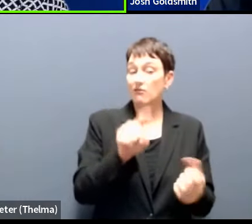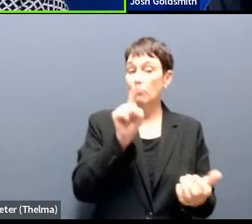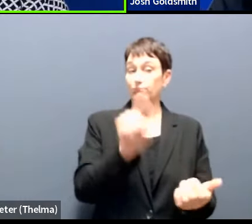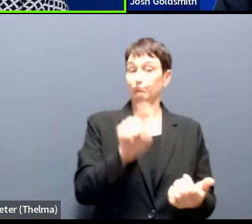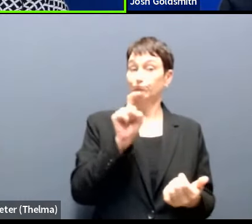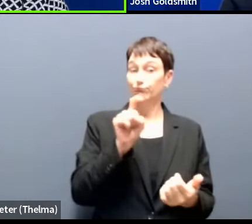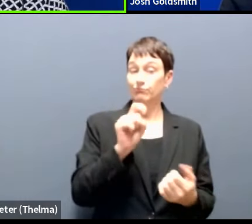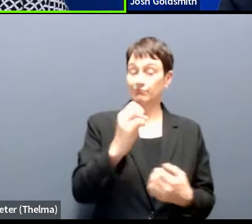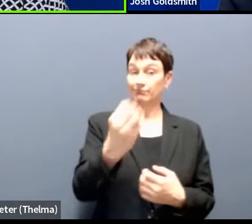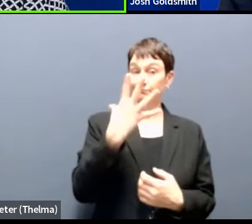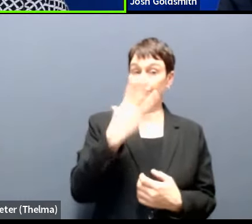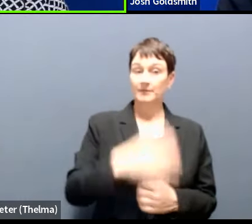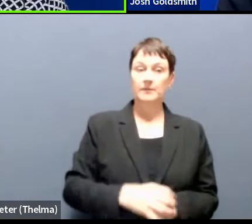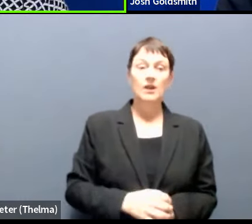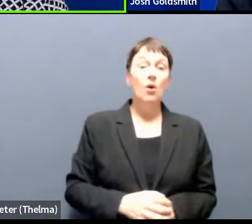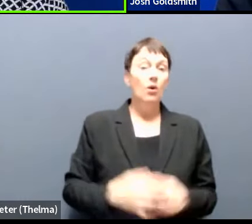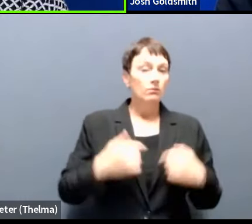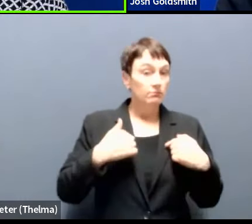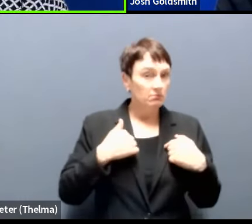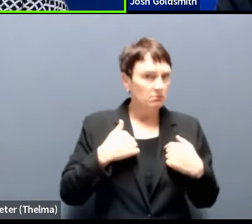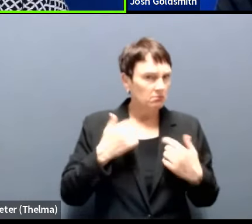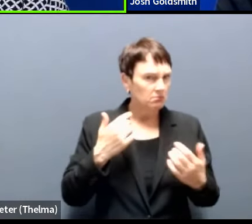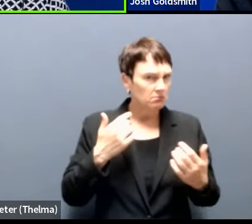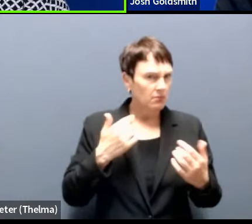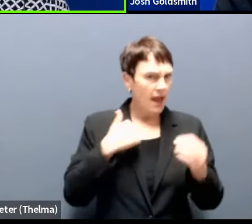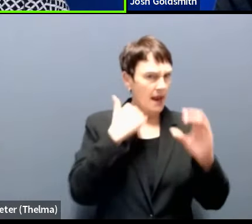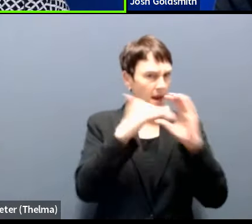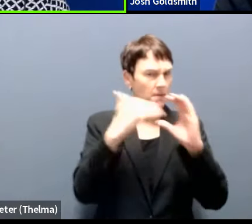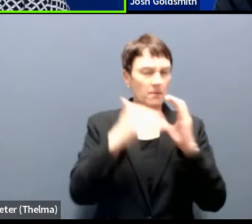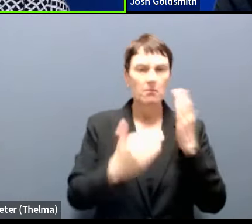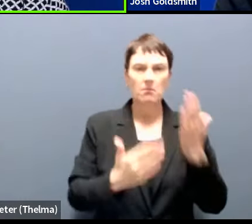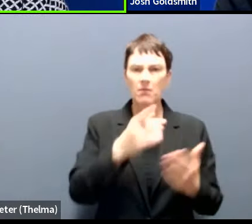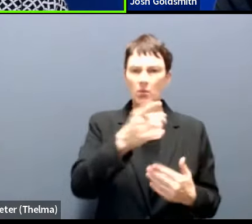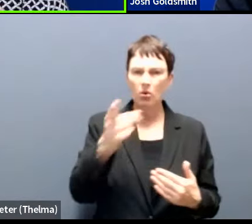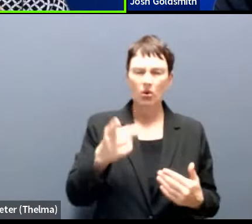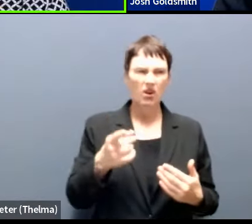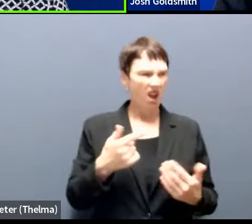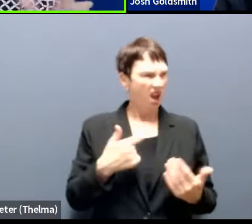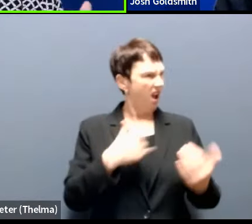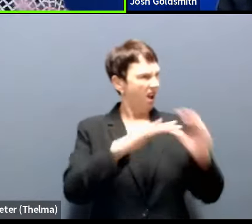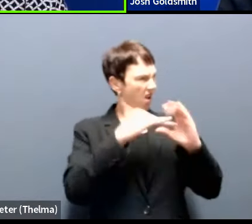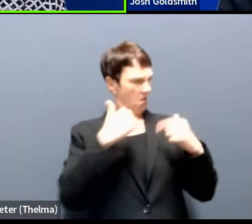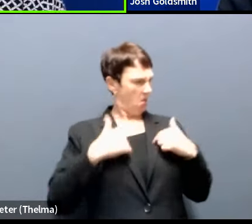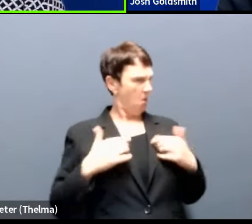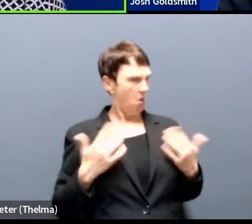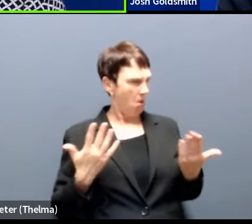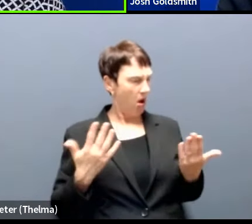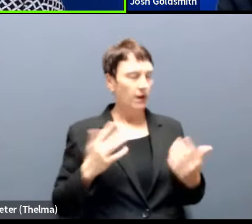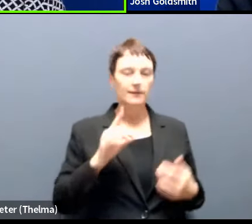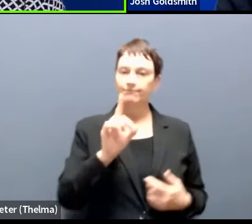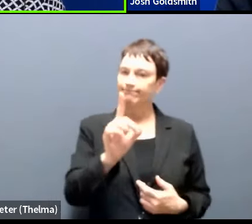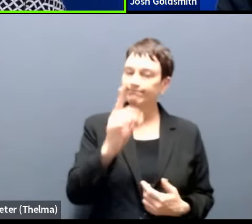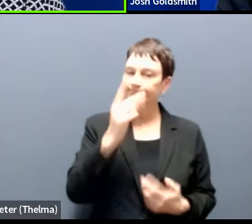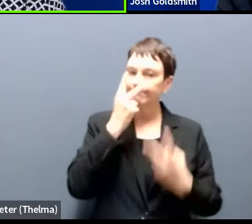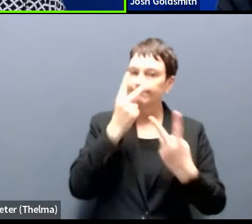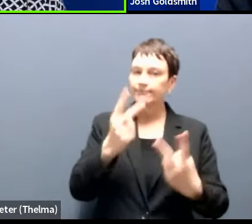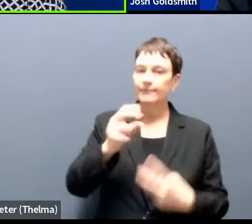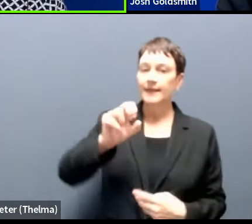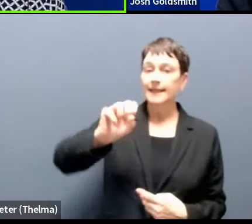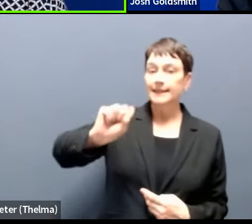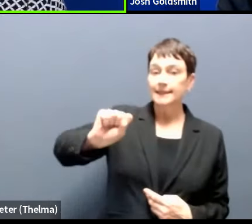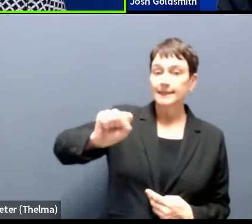not getting emails from us, please check your spam or promotions tab to make sure that our emails are not going in the wrong